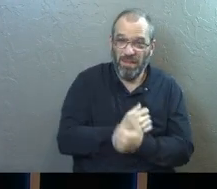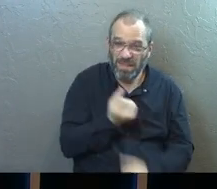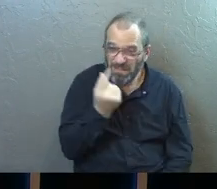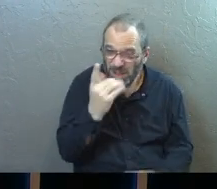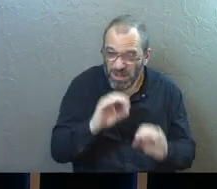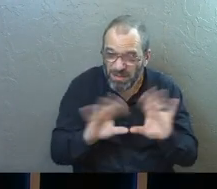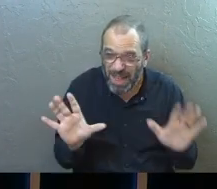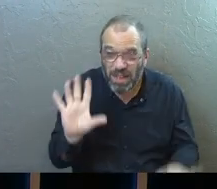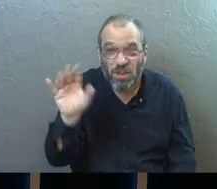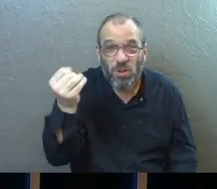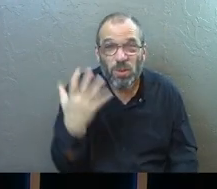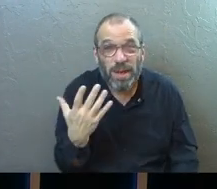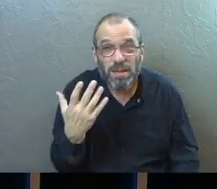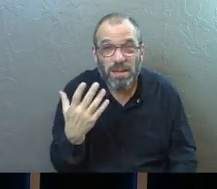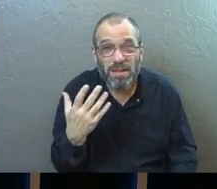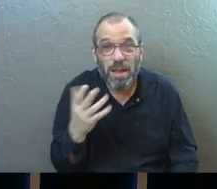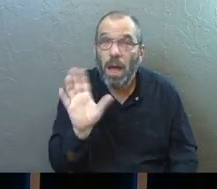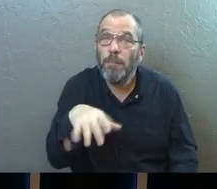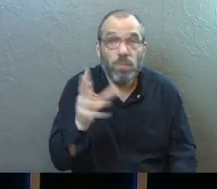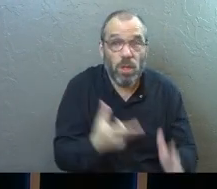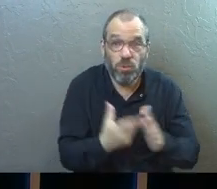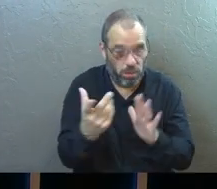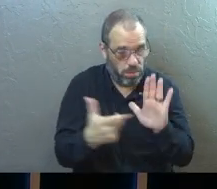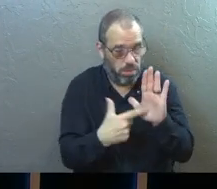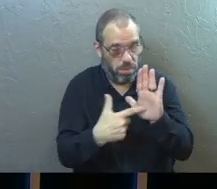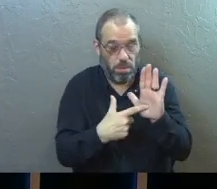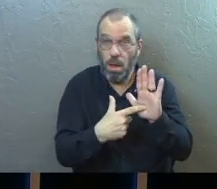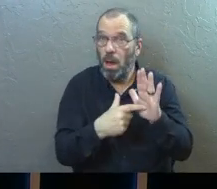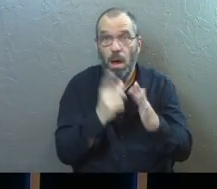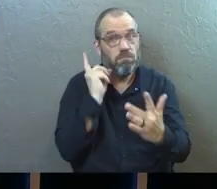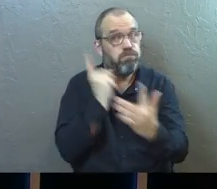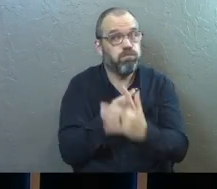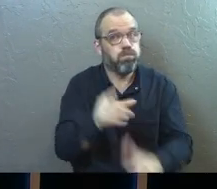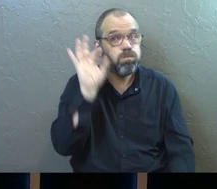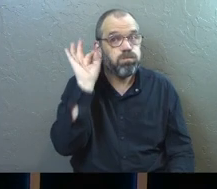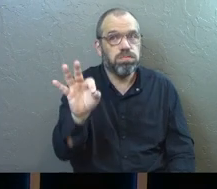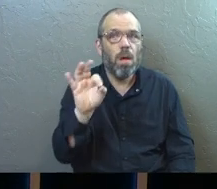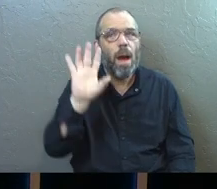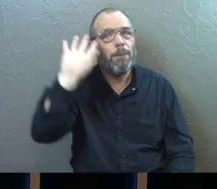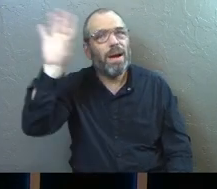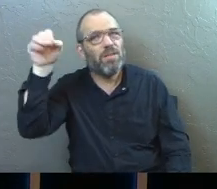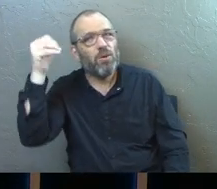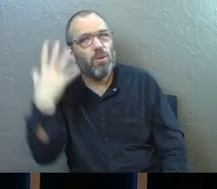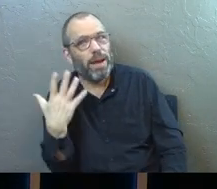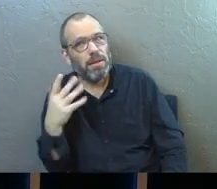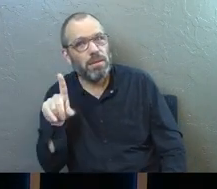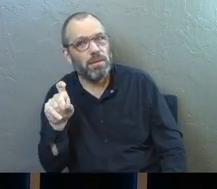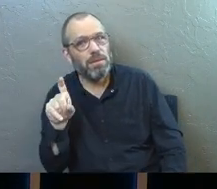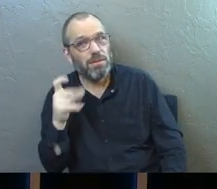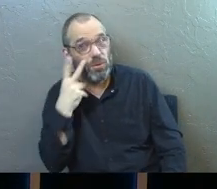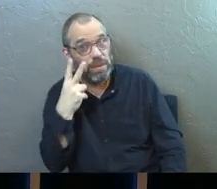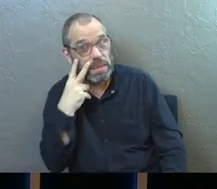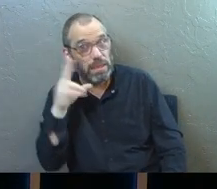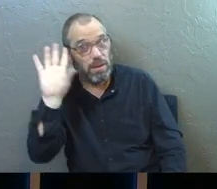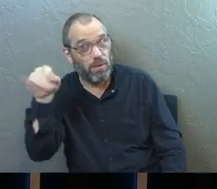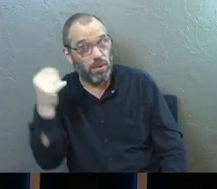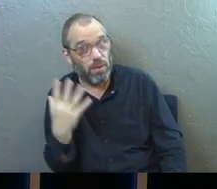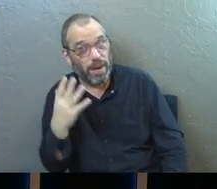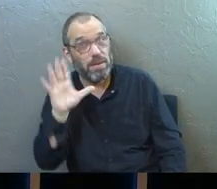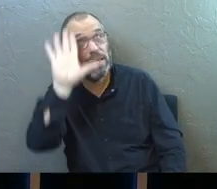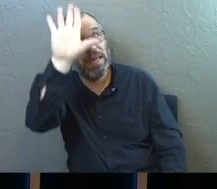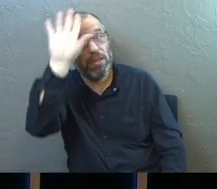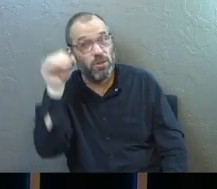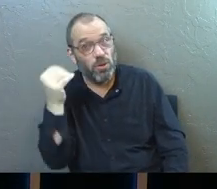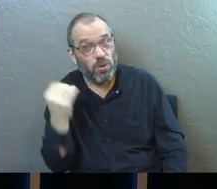see the grace, church? The truth is there, the hard truth, but do you see the grace that follows? The grace of God the Father